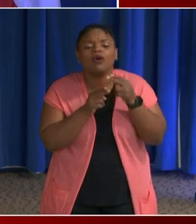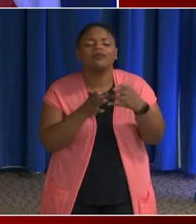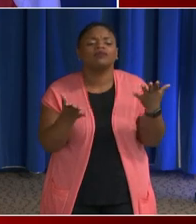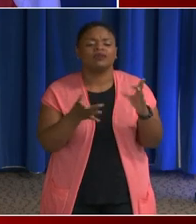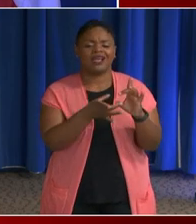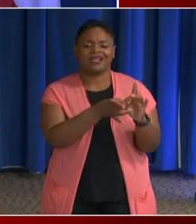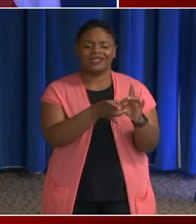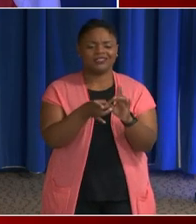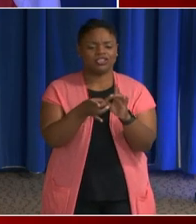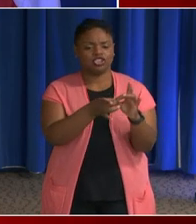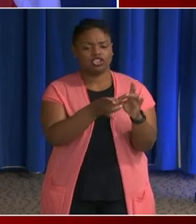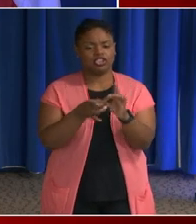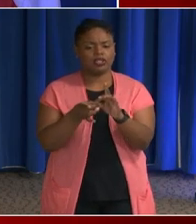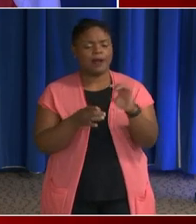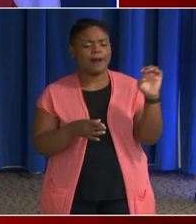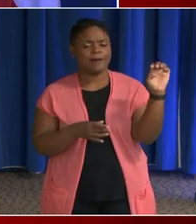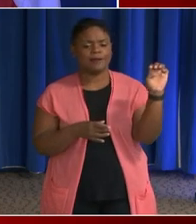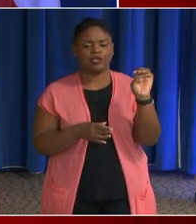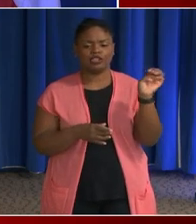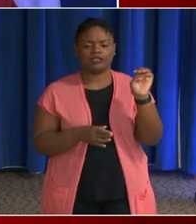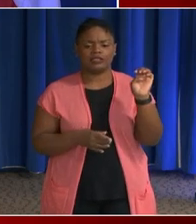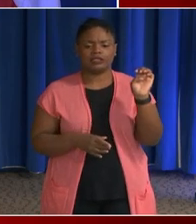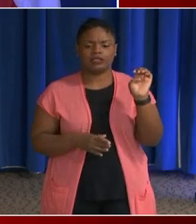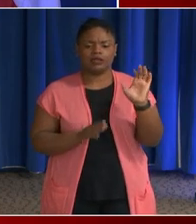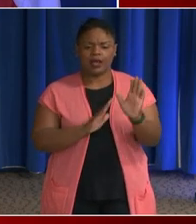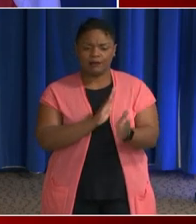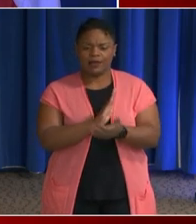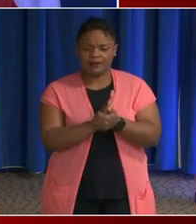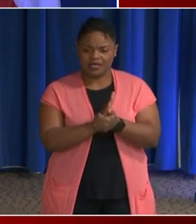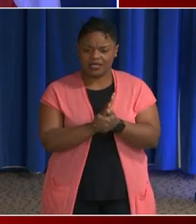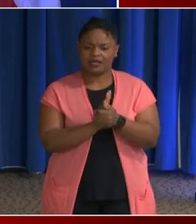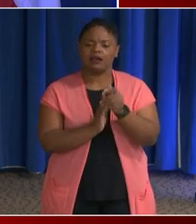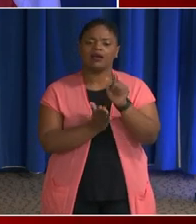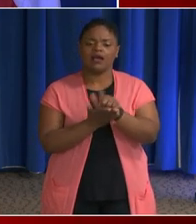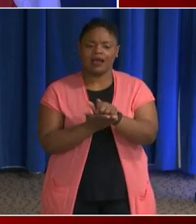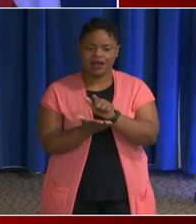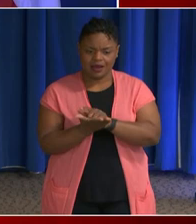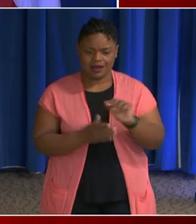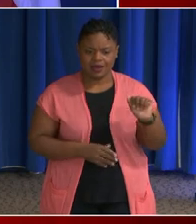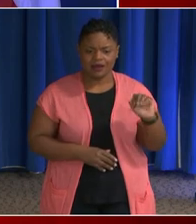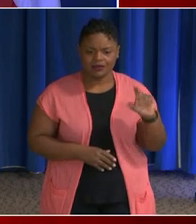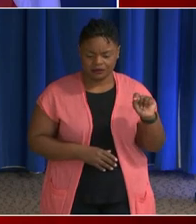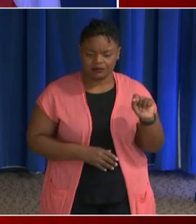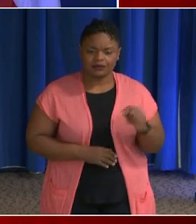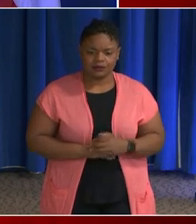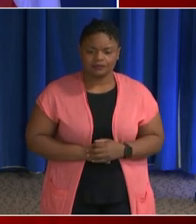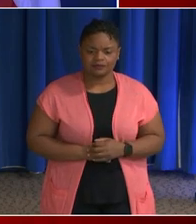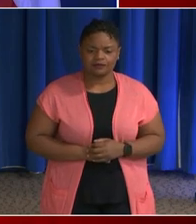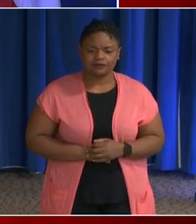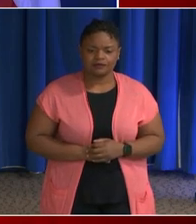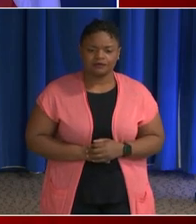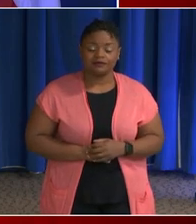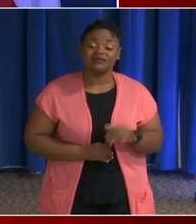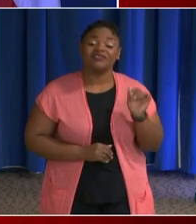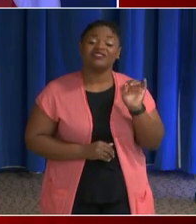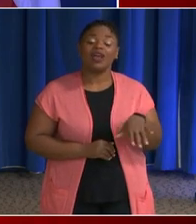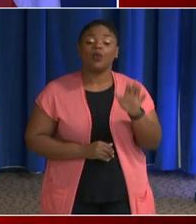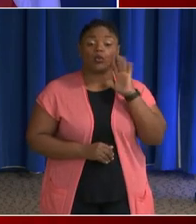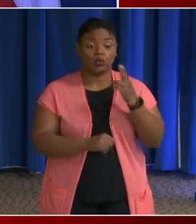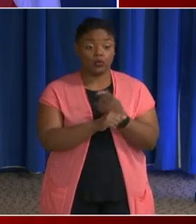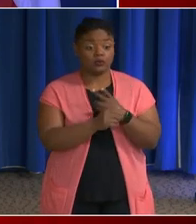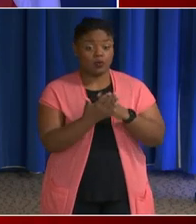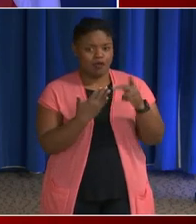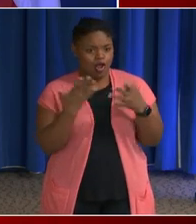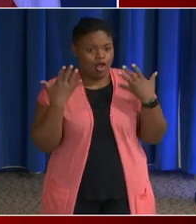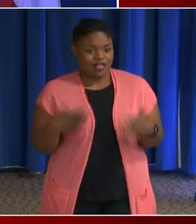Emergency Amendment Act, and that bill attempts to take a program already announced by